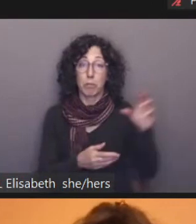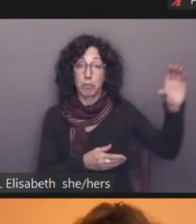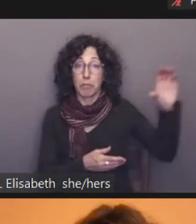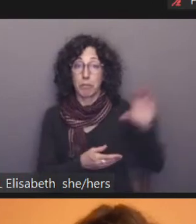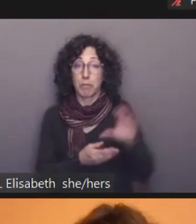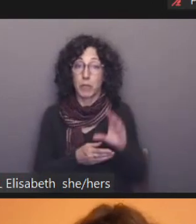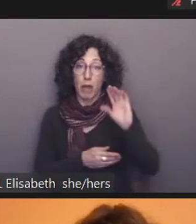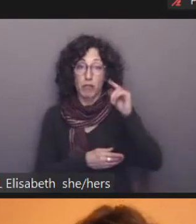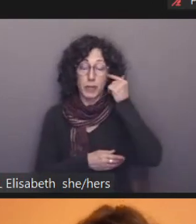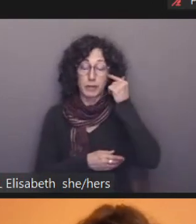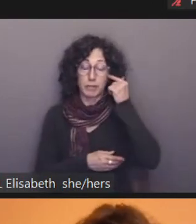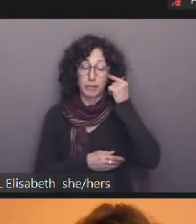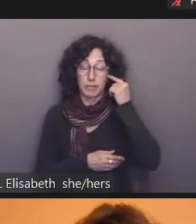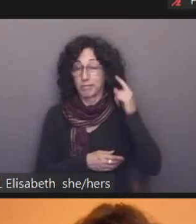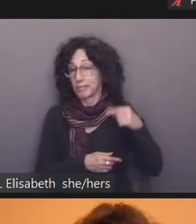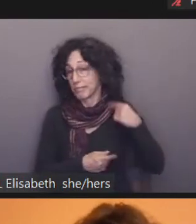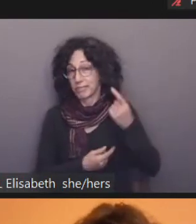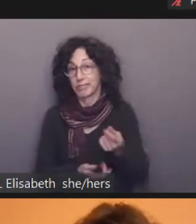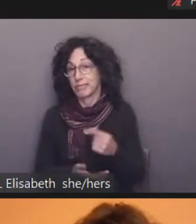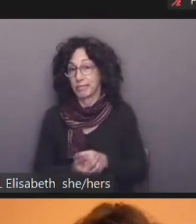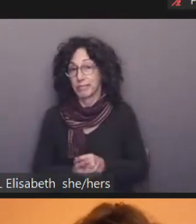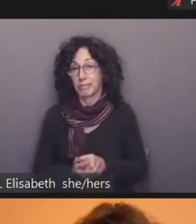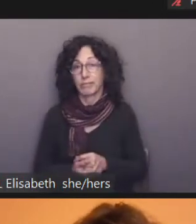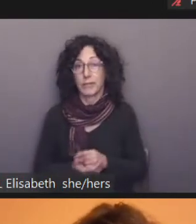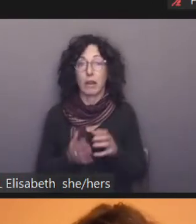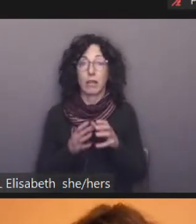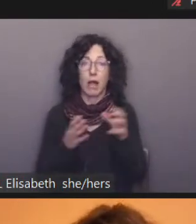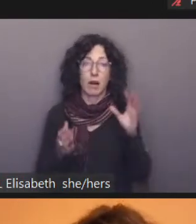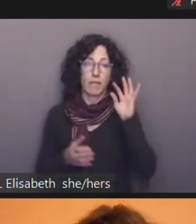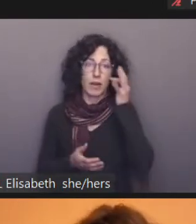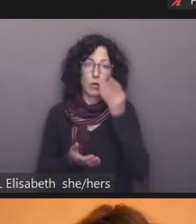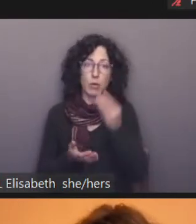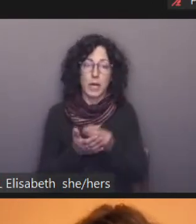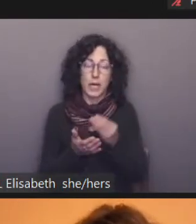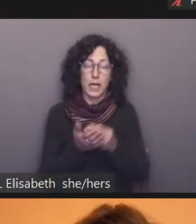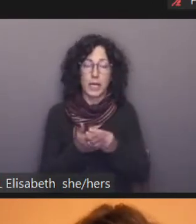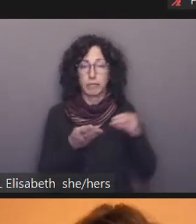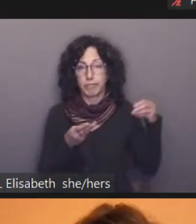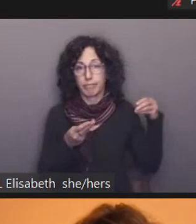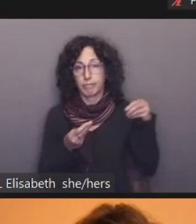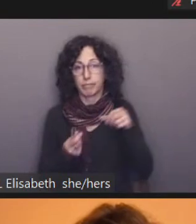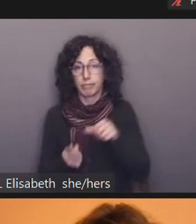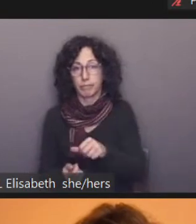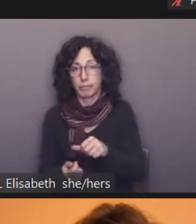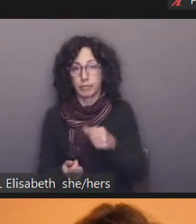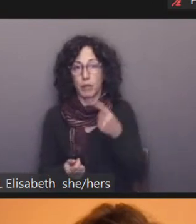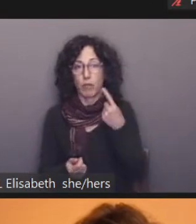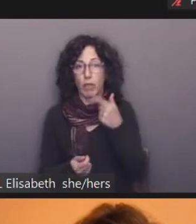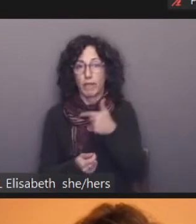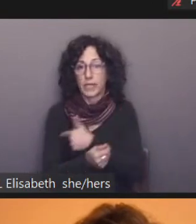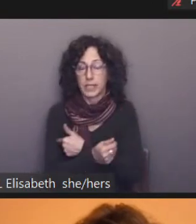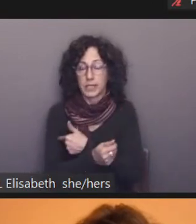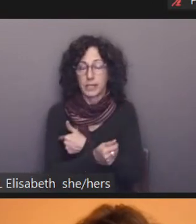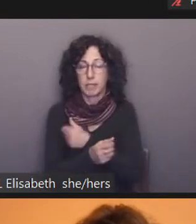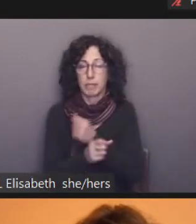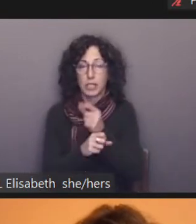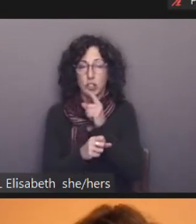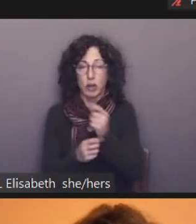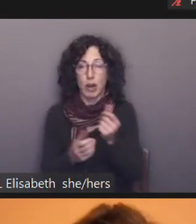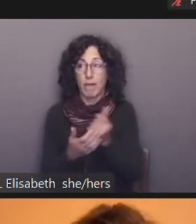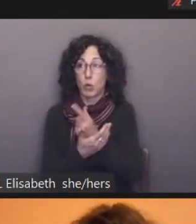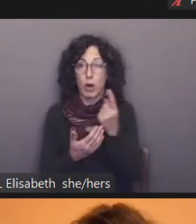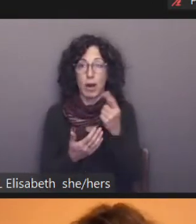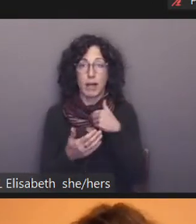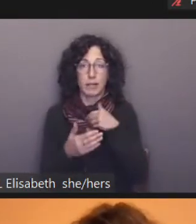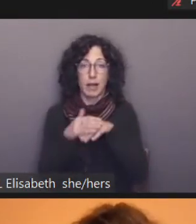been. So there is a lot of federal money that is going in towards delivering these vaccines and making them accessible to